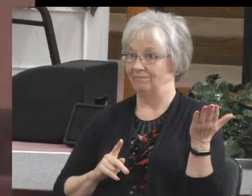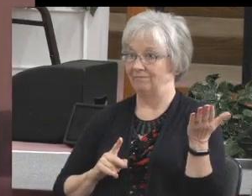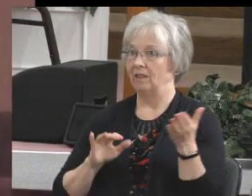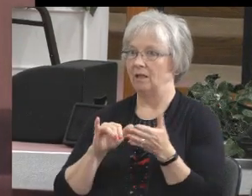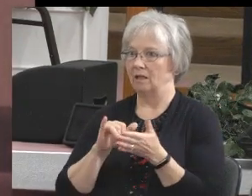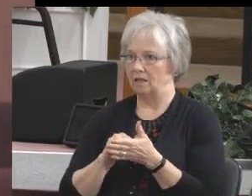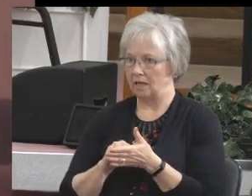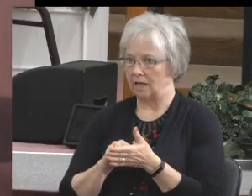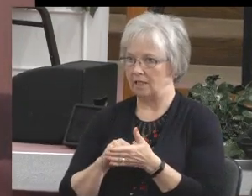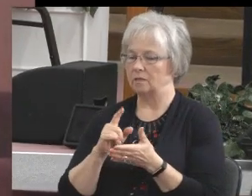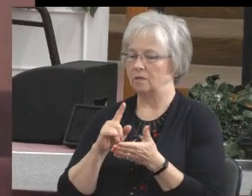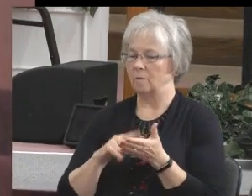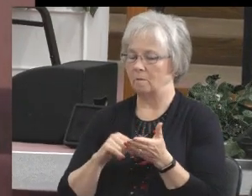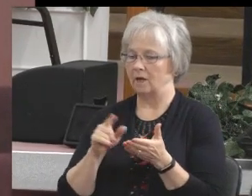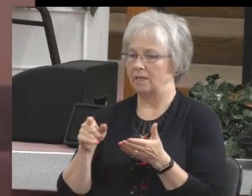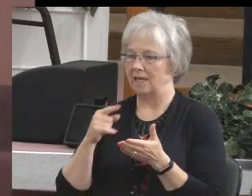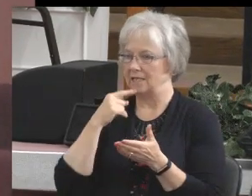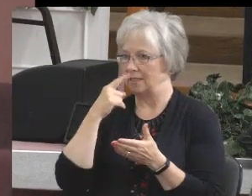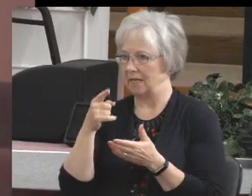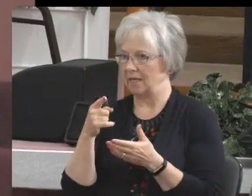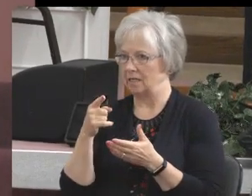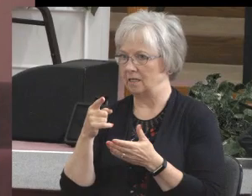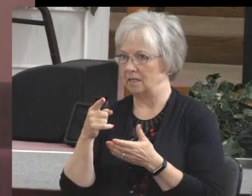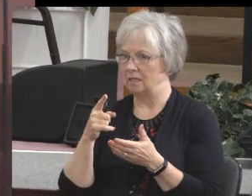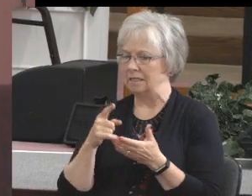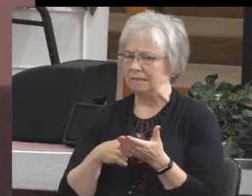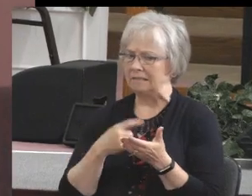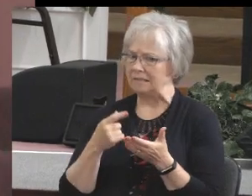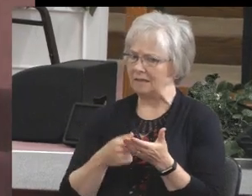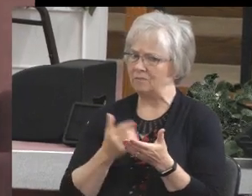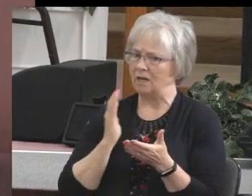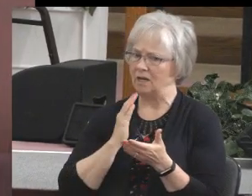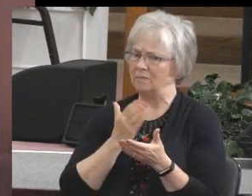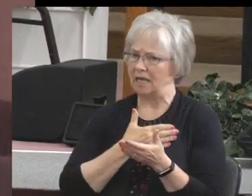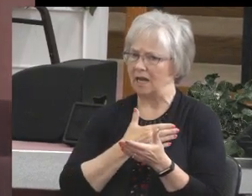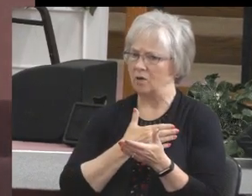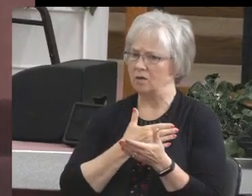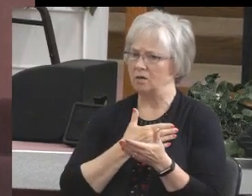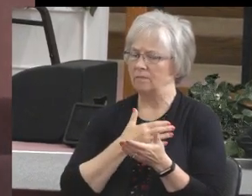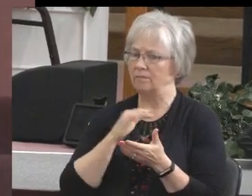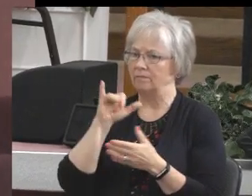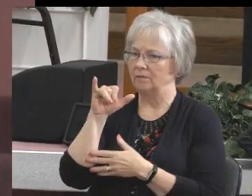You see, sometimes our identity puts us in a position that is very difficult.